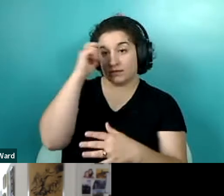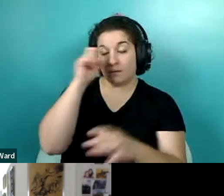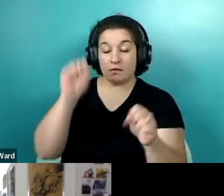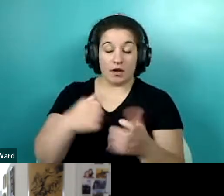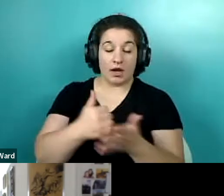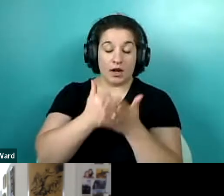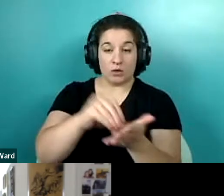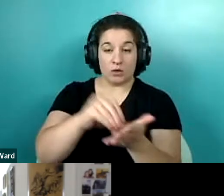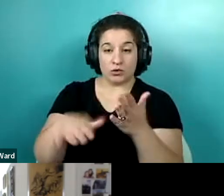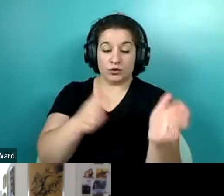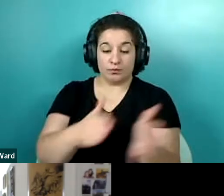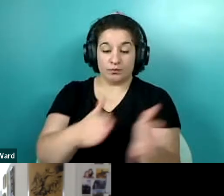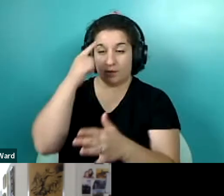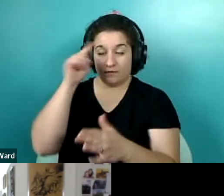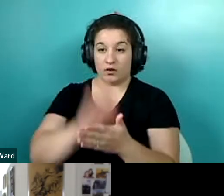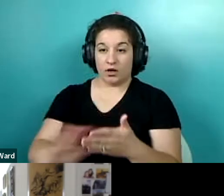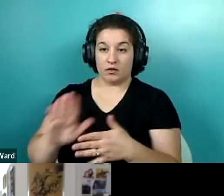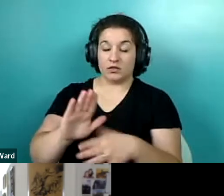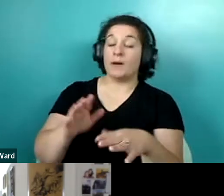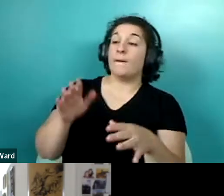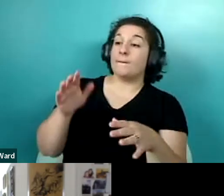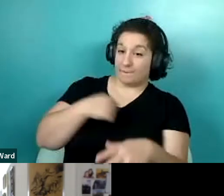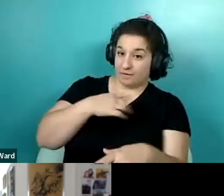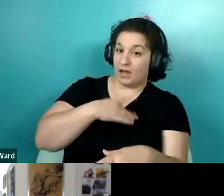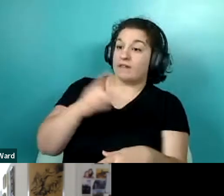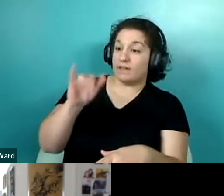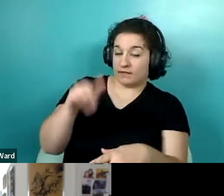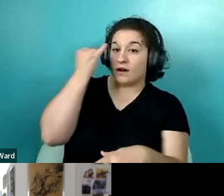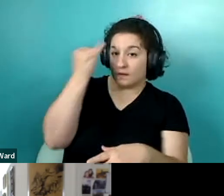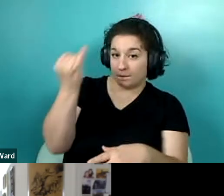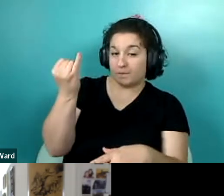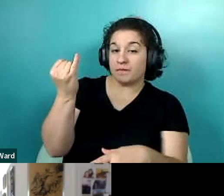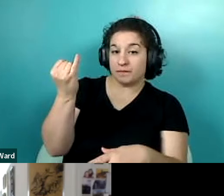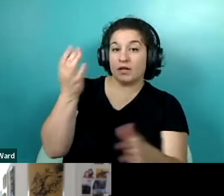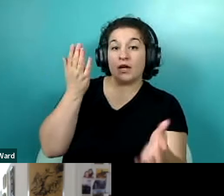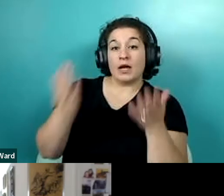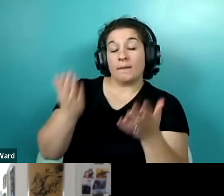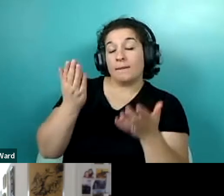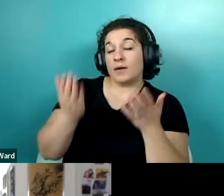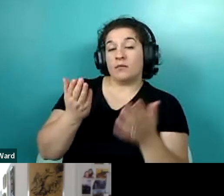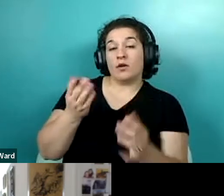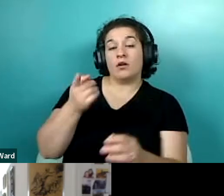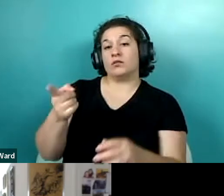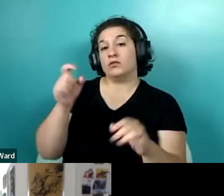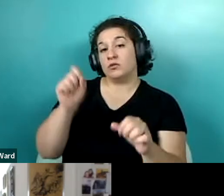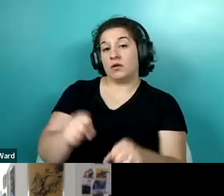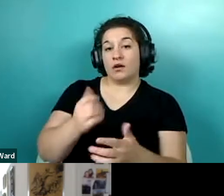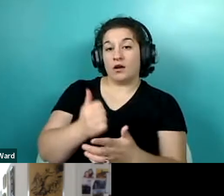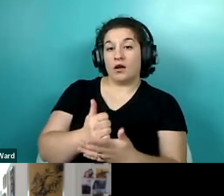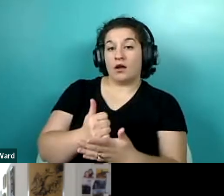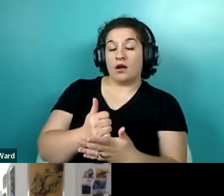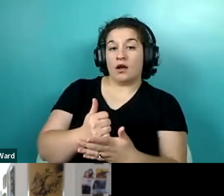Maybe I like that idea. And, you know, maybe it might be that you could, you know, have something up, which